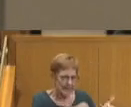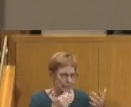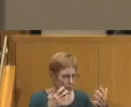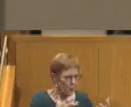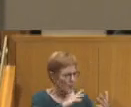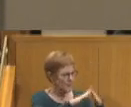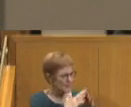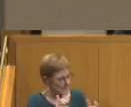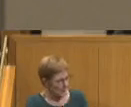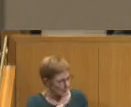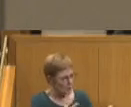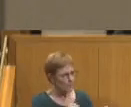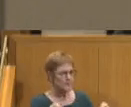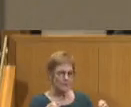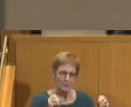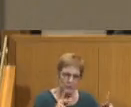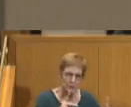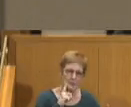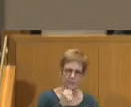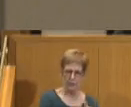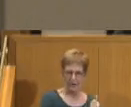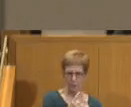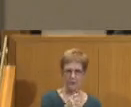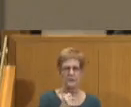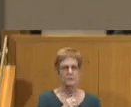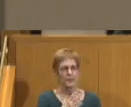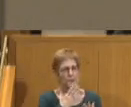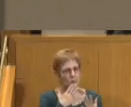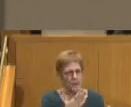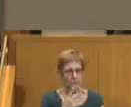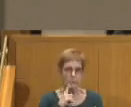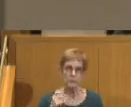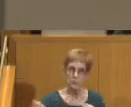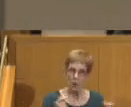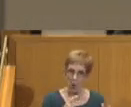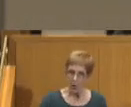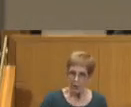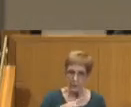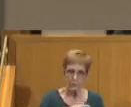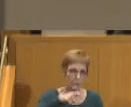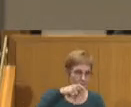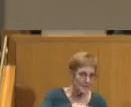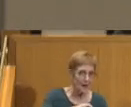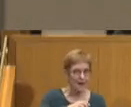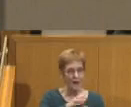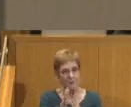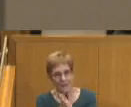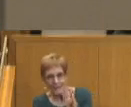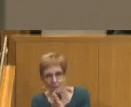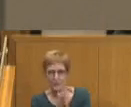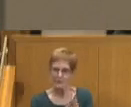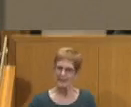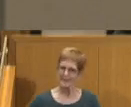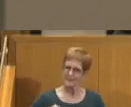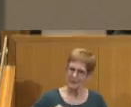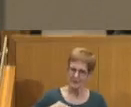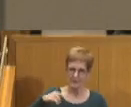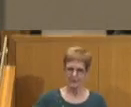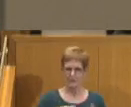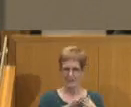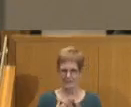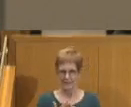that. So many of you that are out here tonight and that are probably listening are in committees, you're in advocacy groups, you do the research for